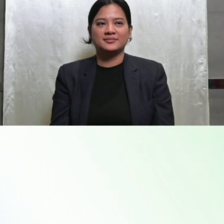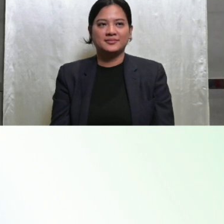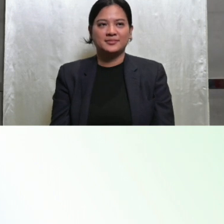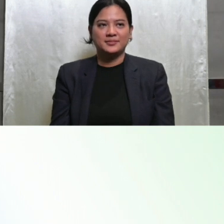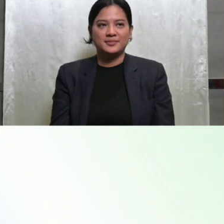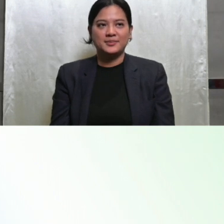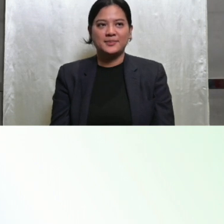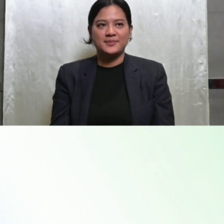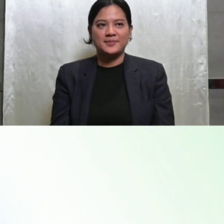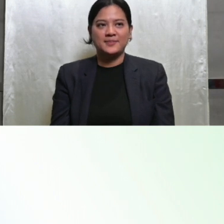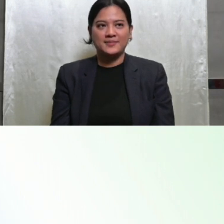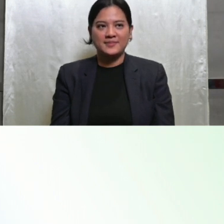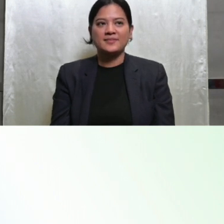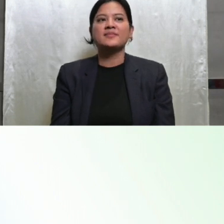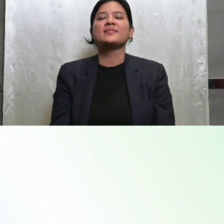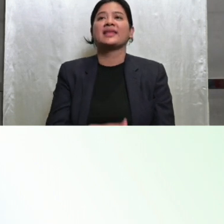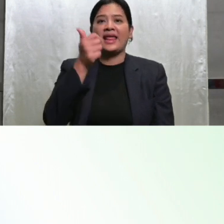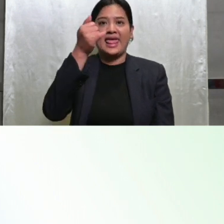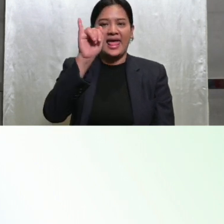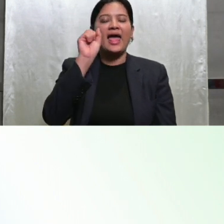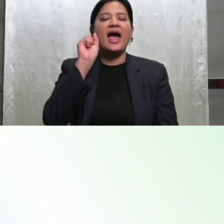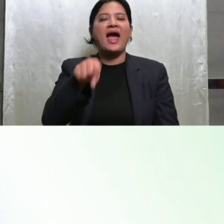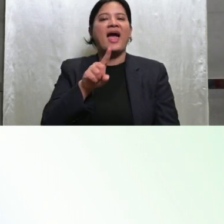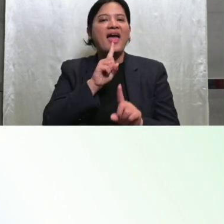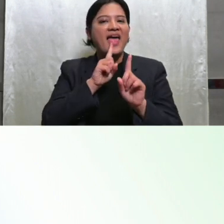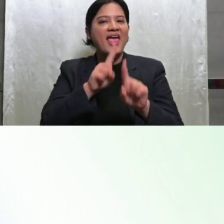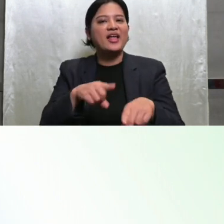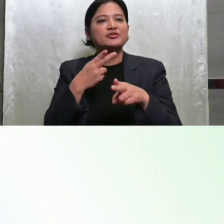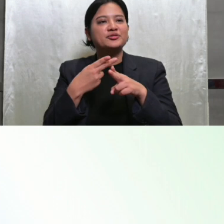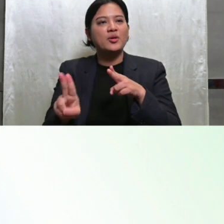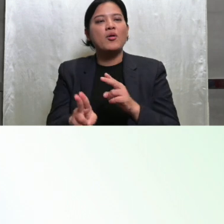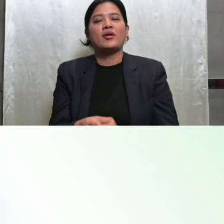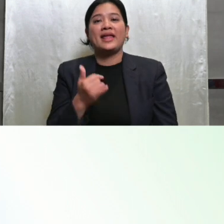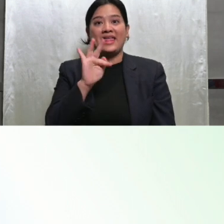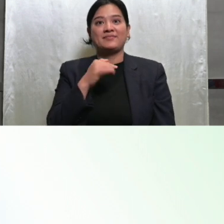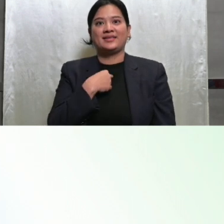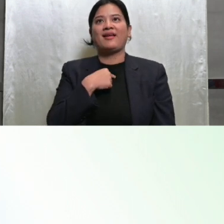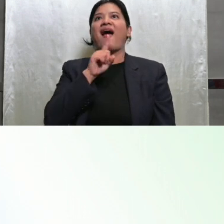check out what's your tech type, right? So you just go to